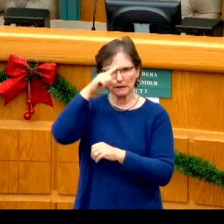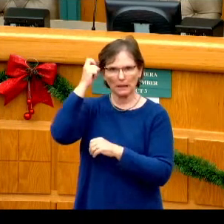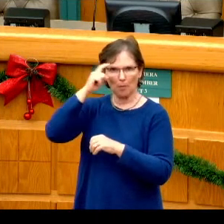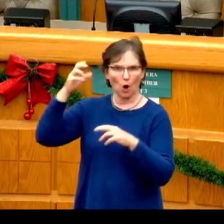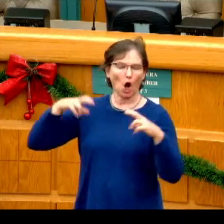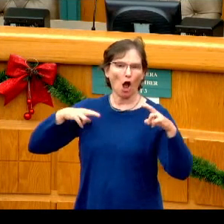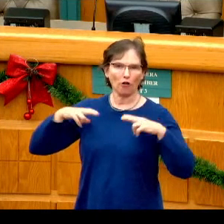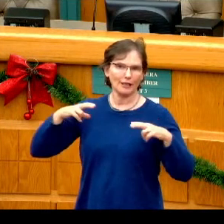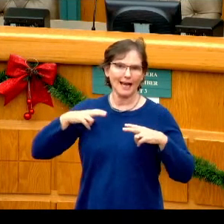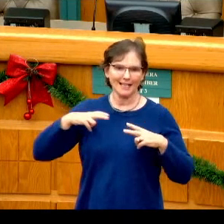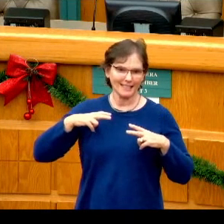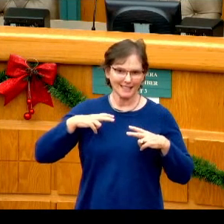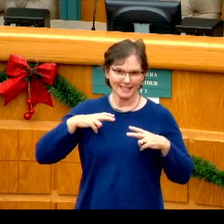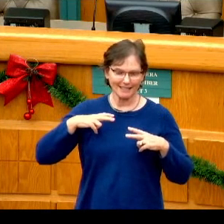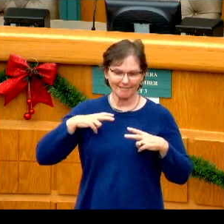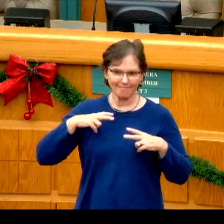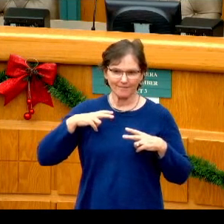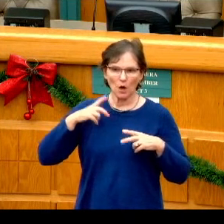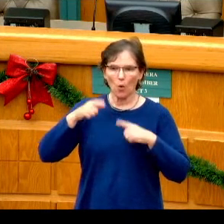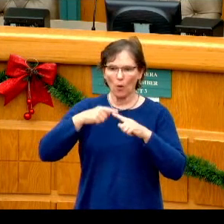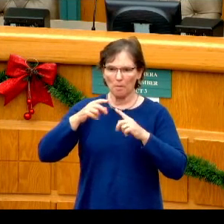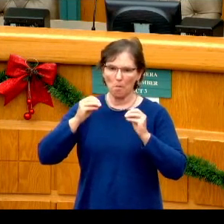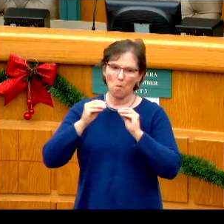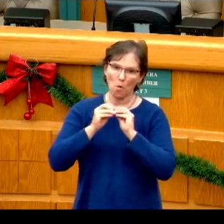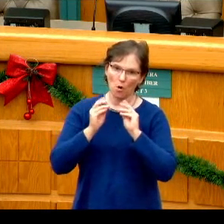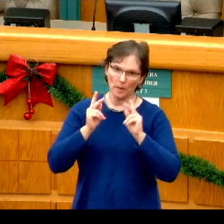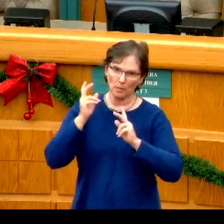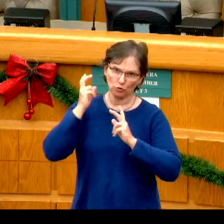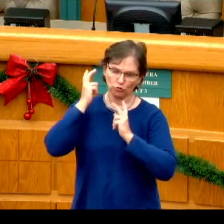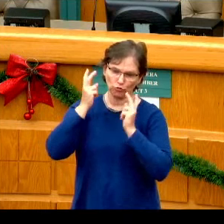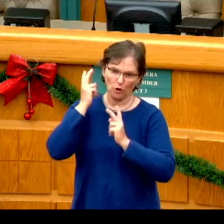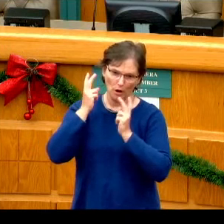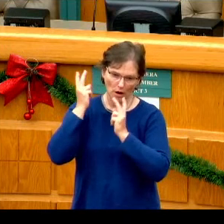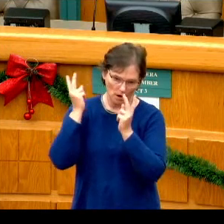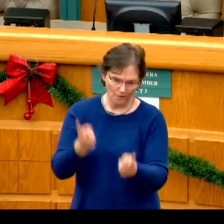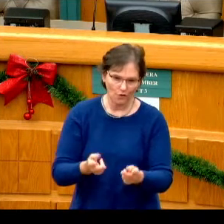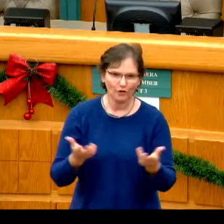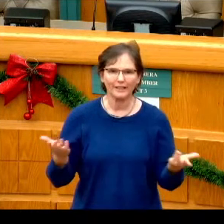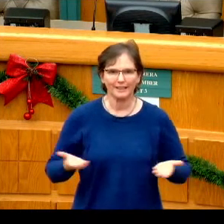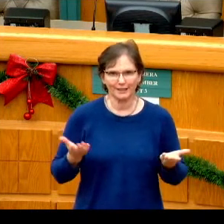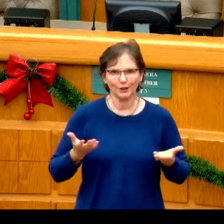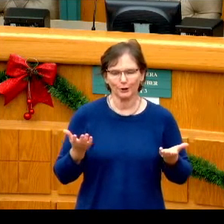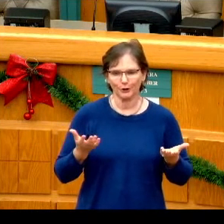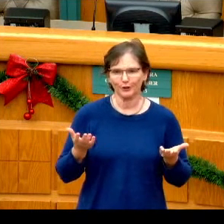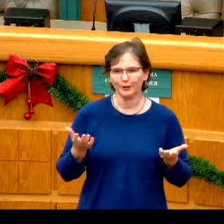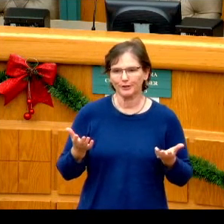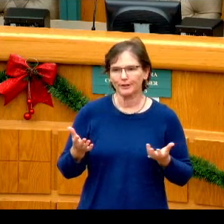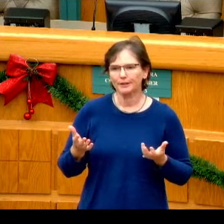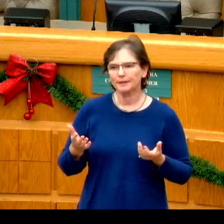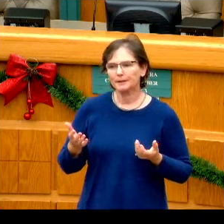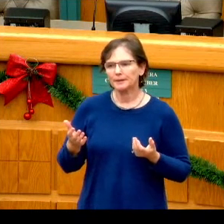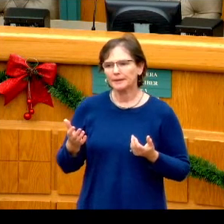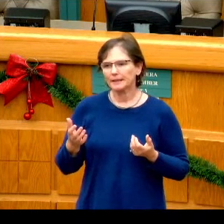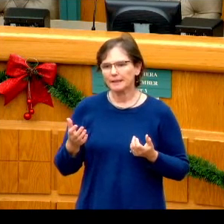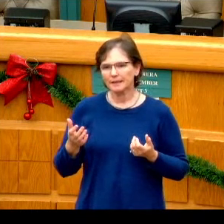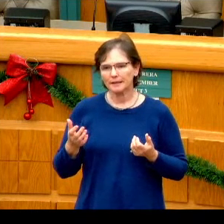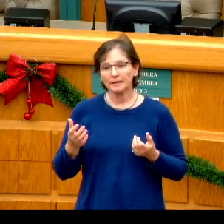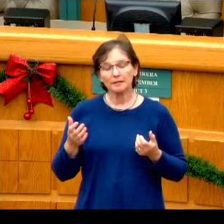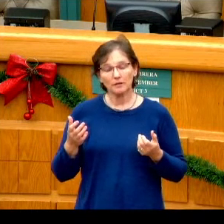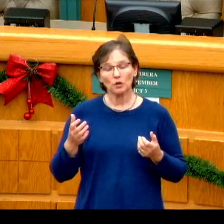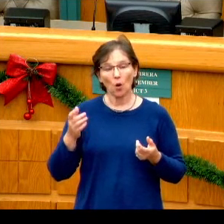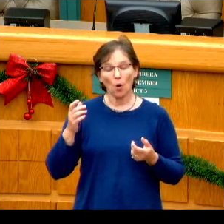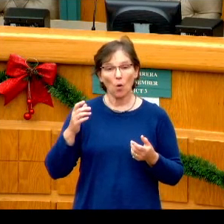in terms of travel to the Coastal Bend. So that's sort of a positive Overall, travel to the coastal bend is